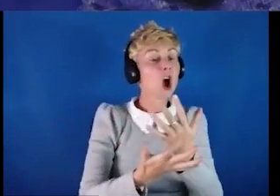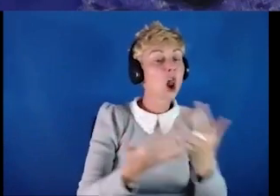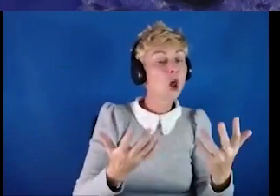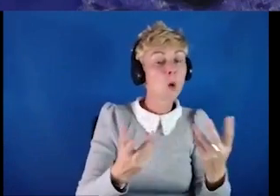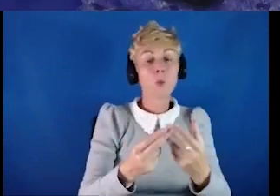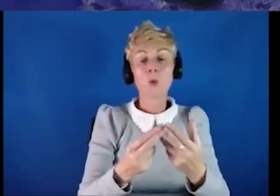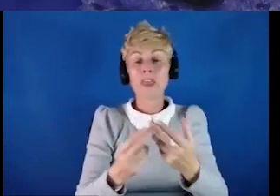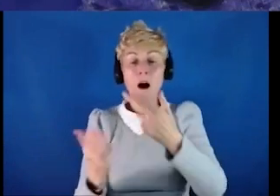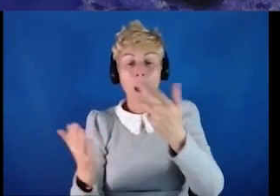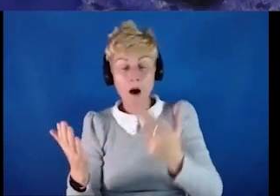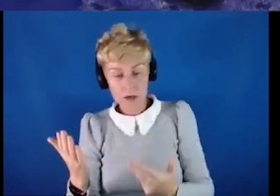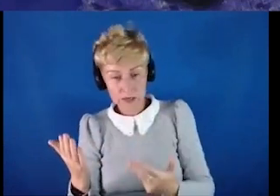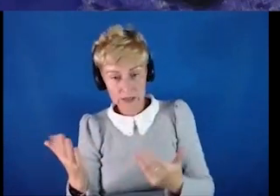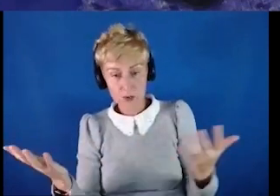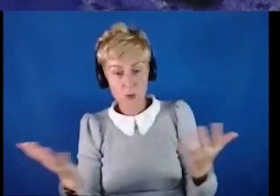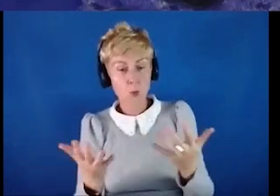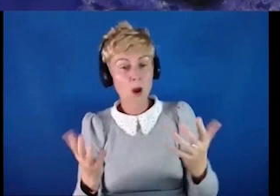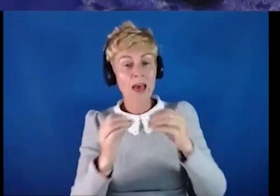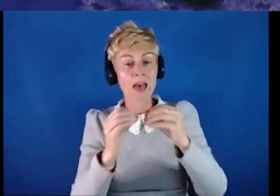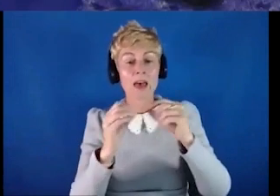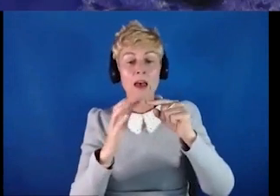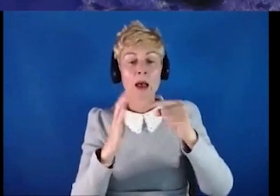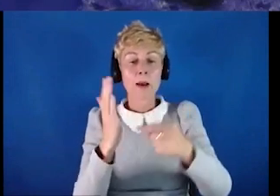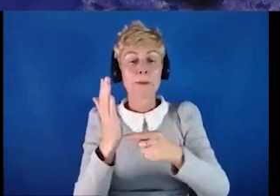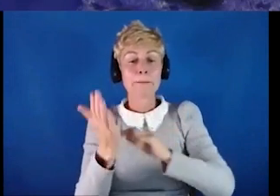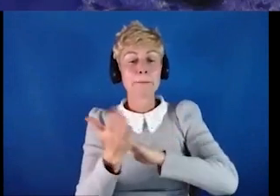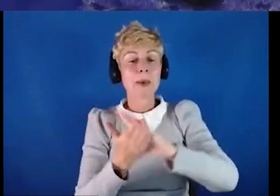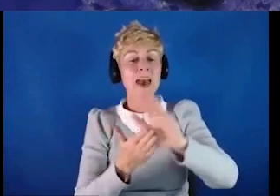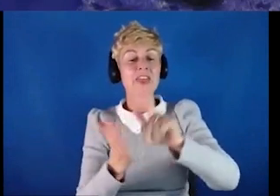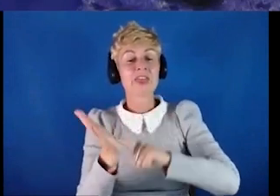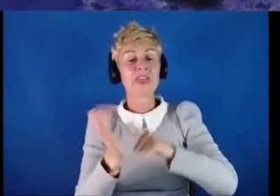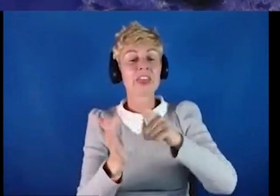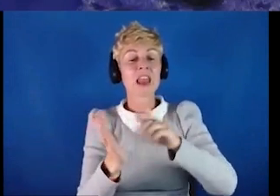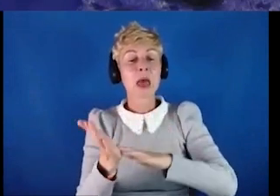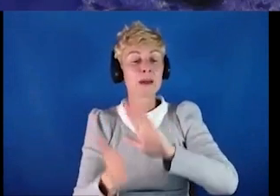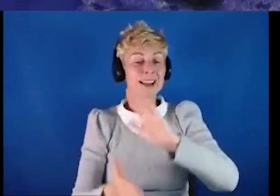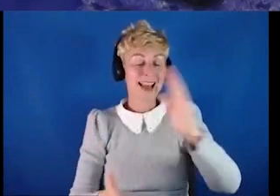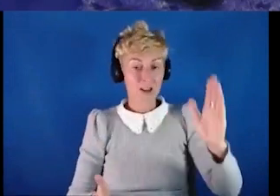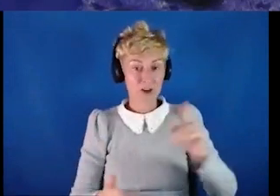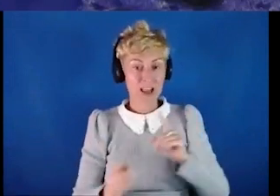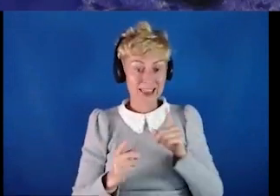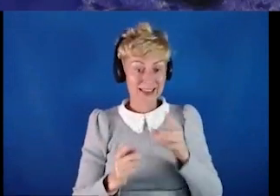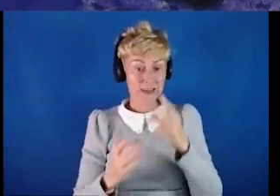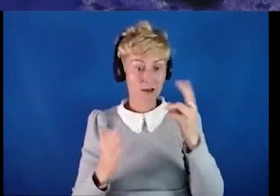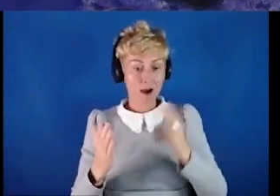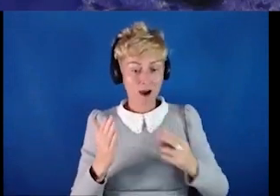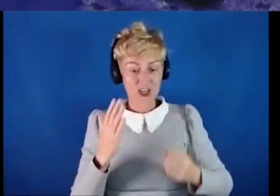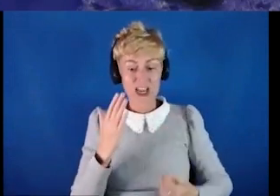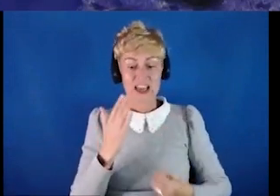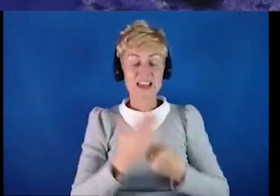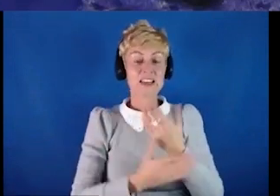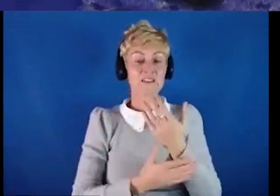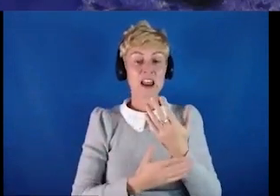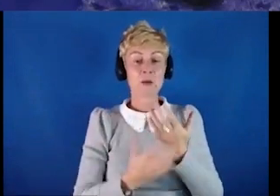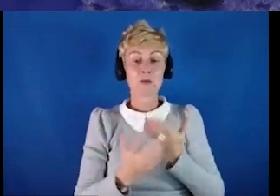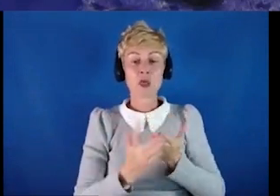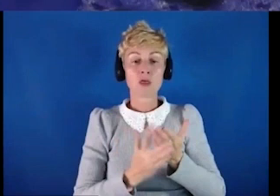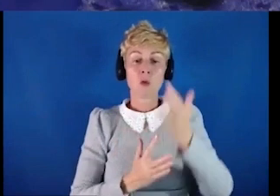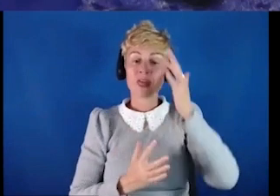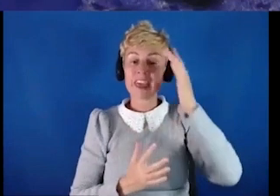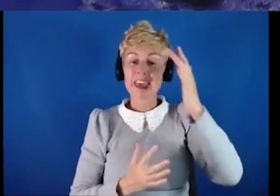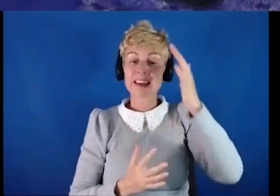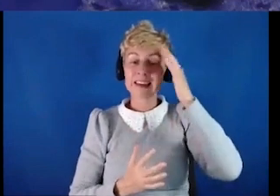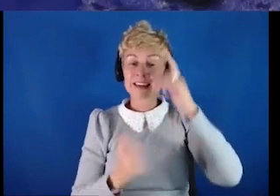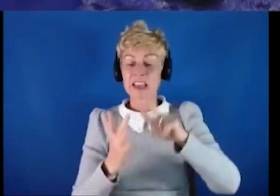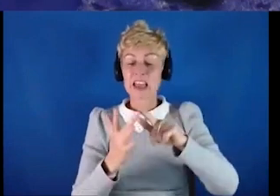Bethlehem Gallery is one developed by the theorist and academic Eric Rogoff